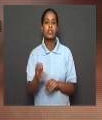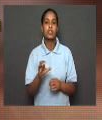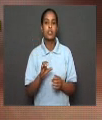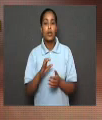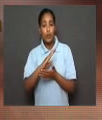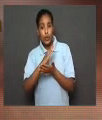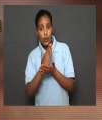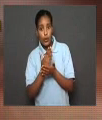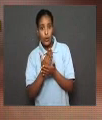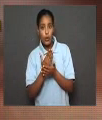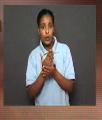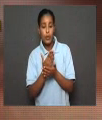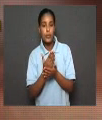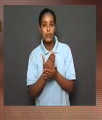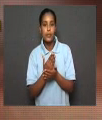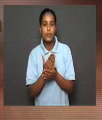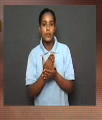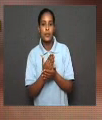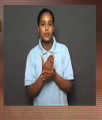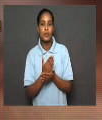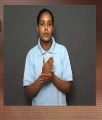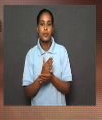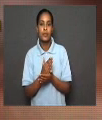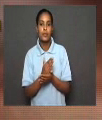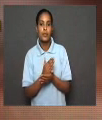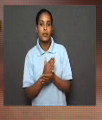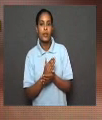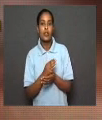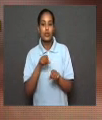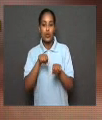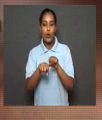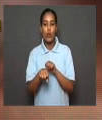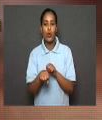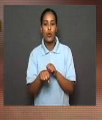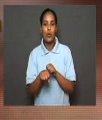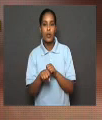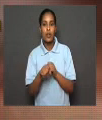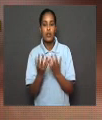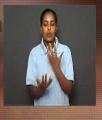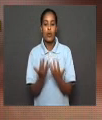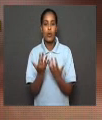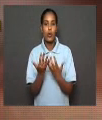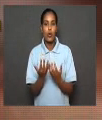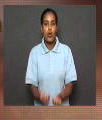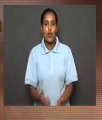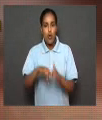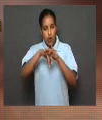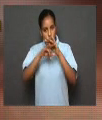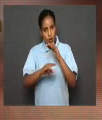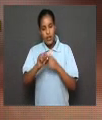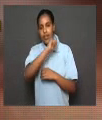forces between methyl chloride molecules. So, it boils at a